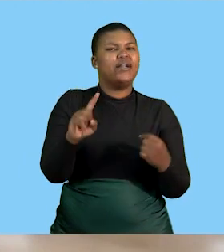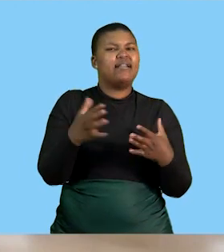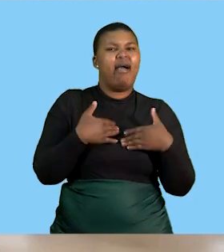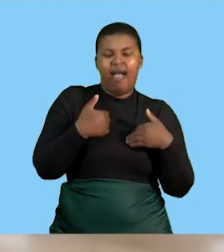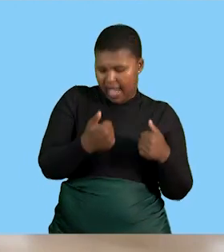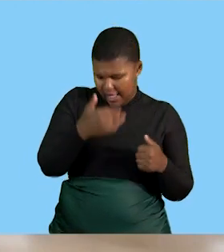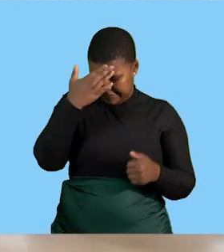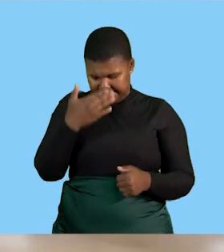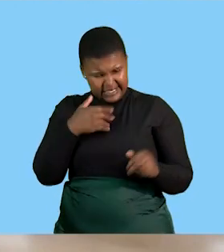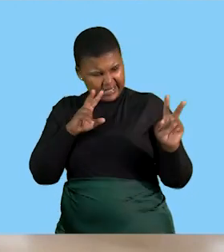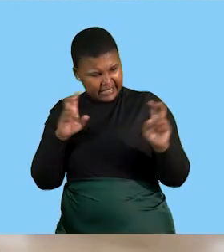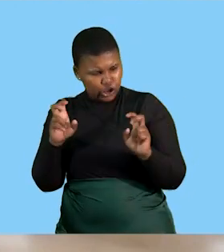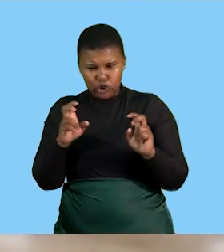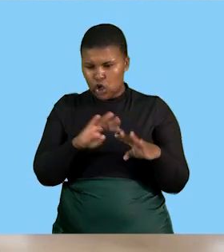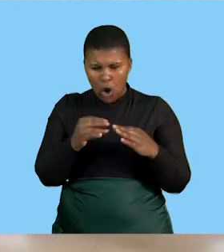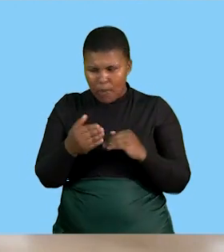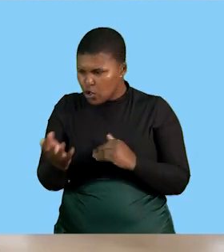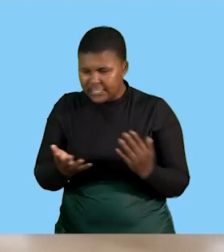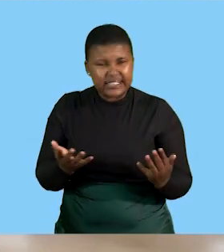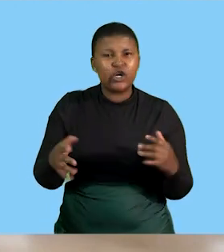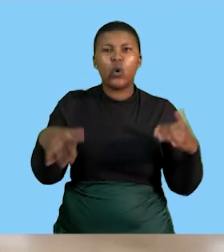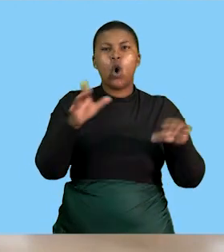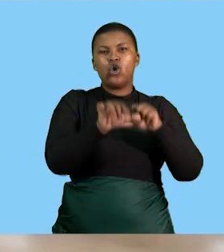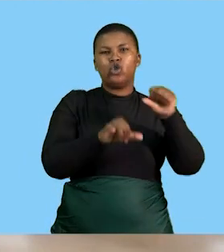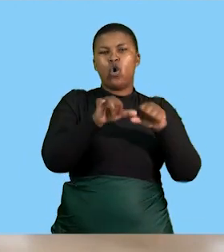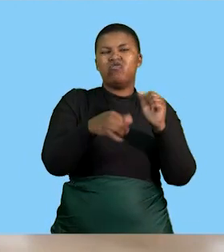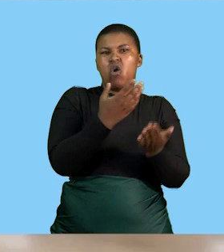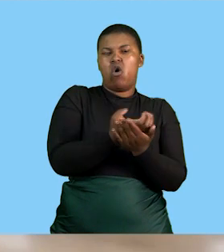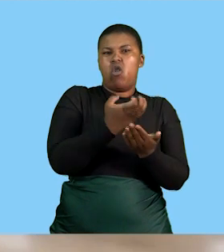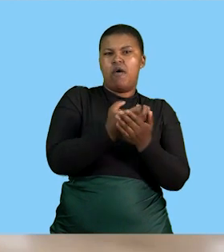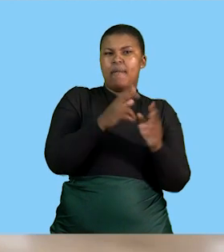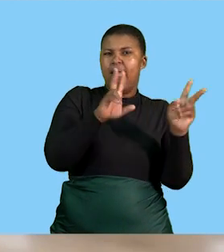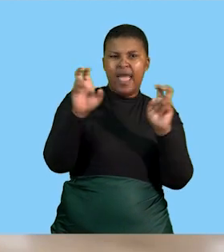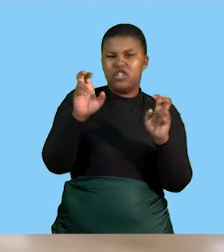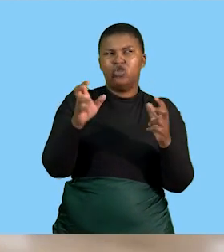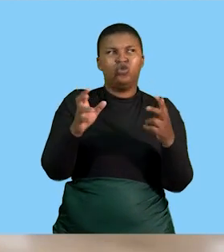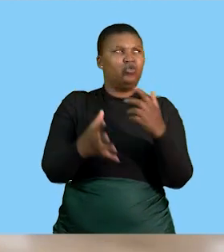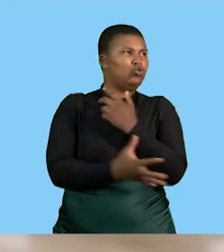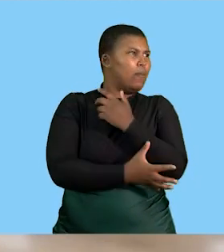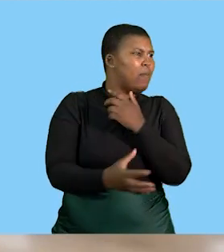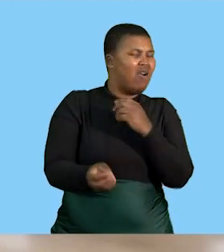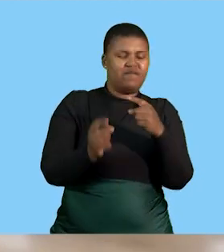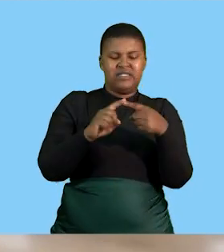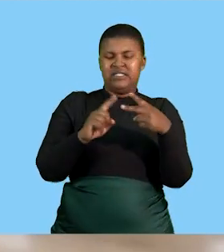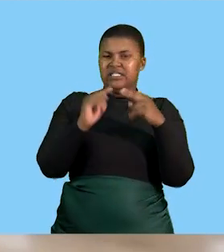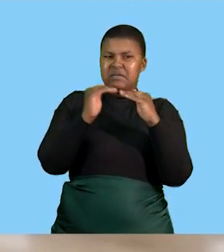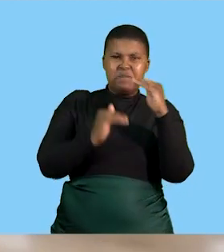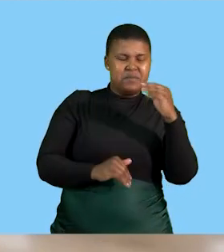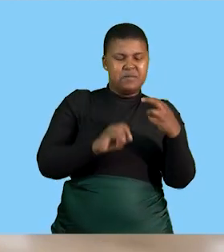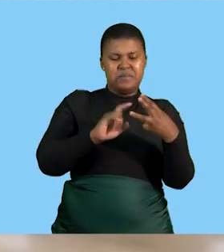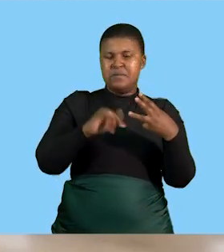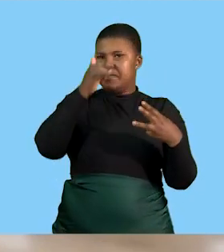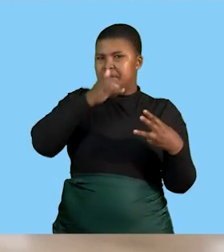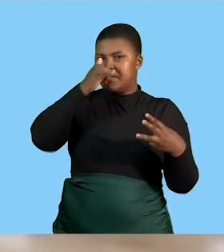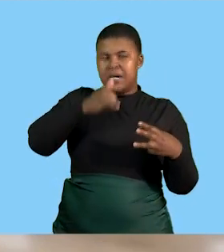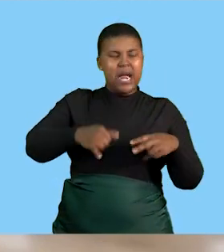specific community. Any socio-economic issue you can think of, either poverty or crime or AIDS for